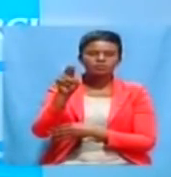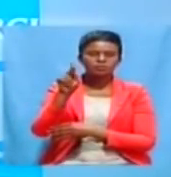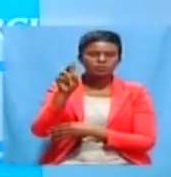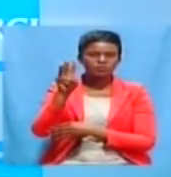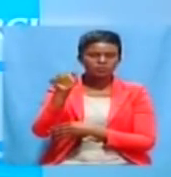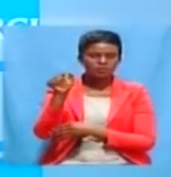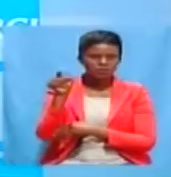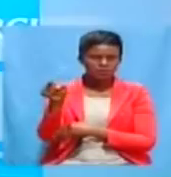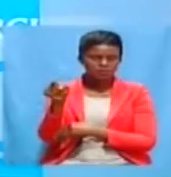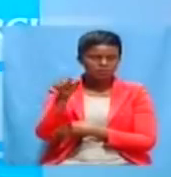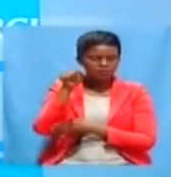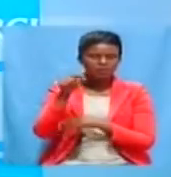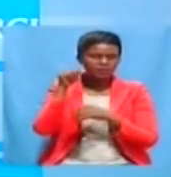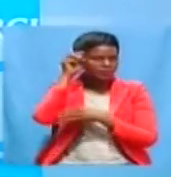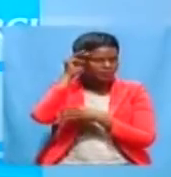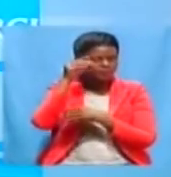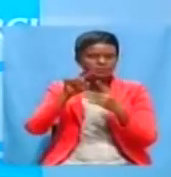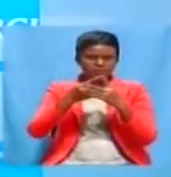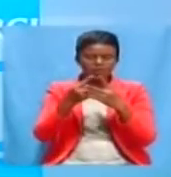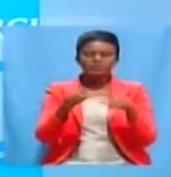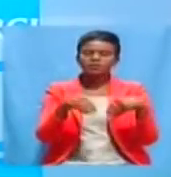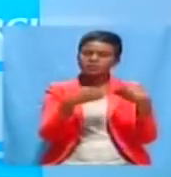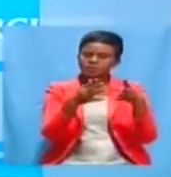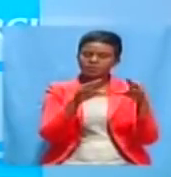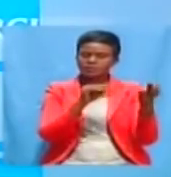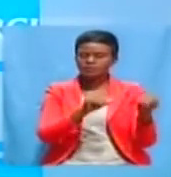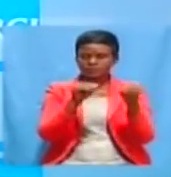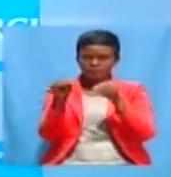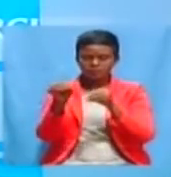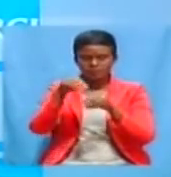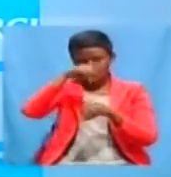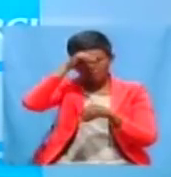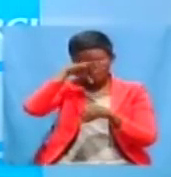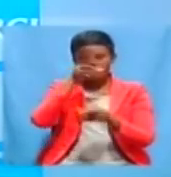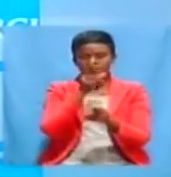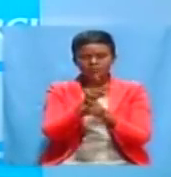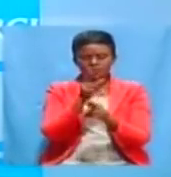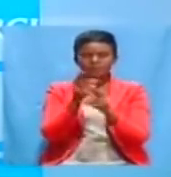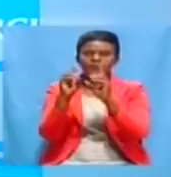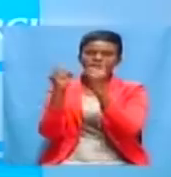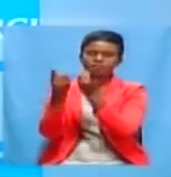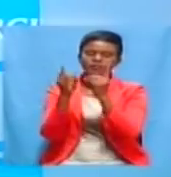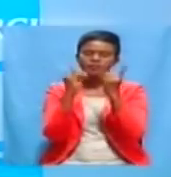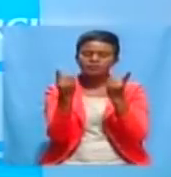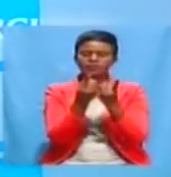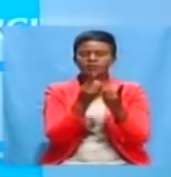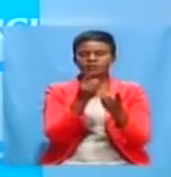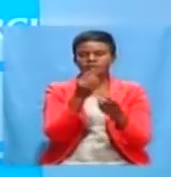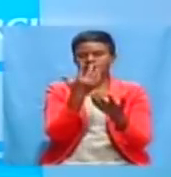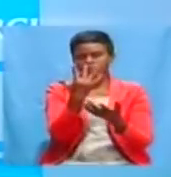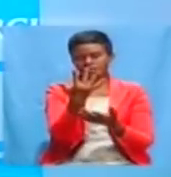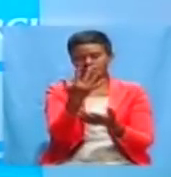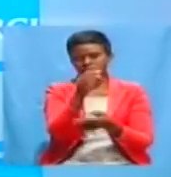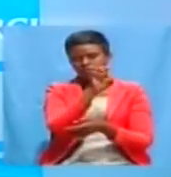that the ministry has resumed the issuance, renewal and transfer of mining rights in 5 districts in Eastern, Central